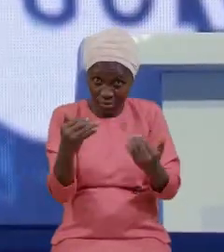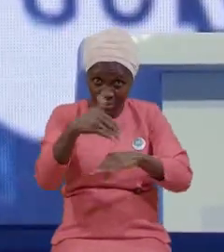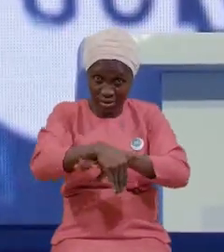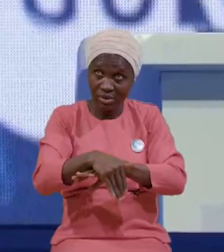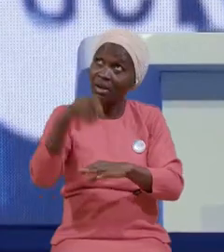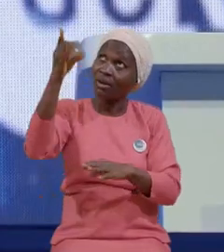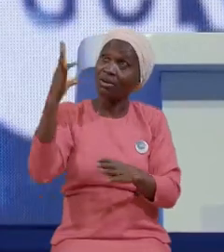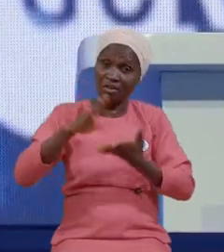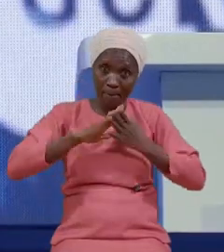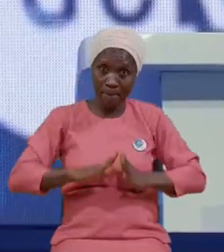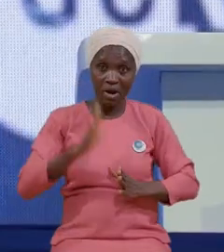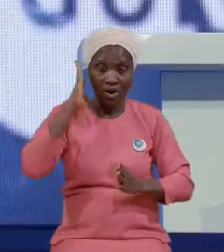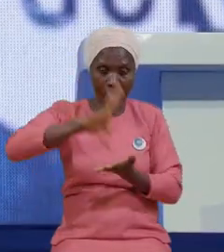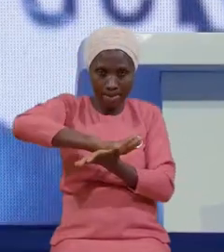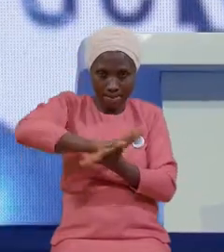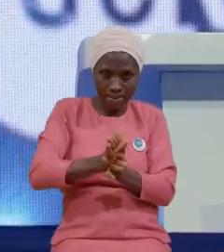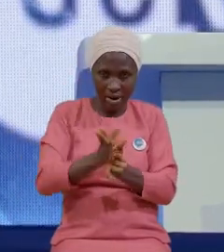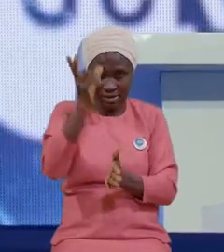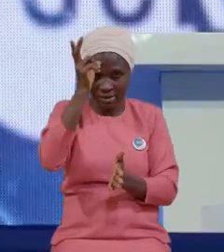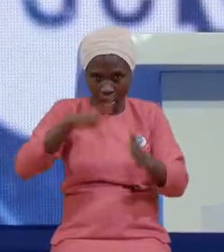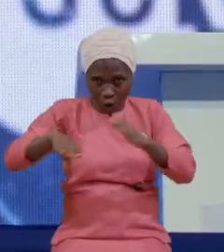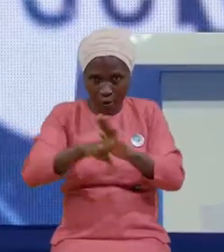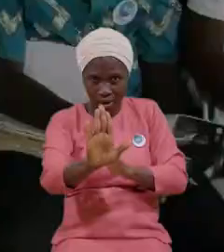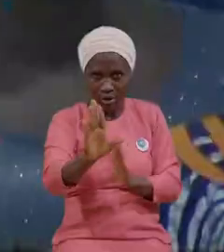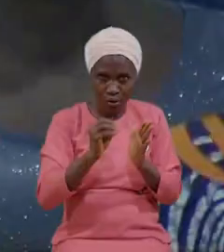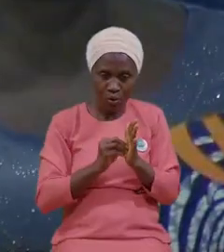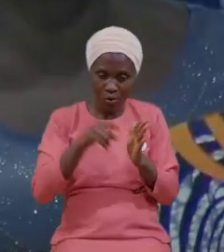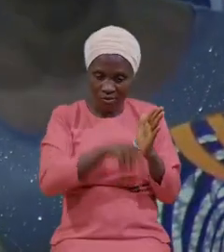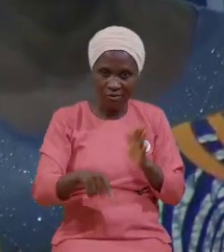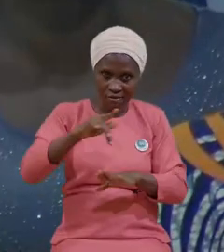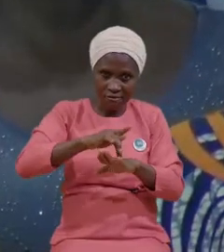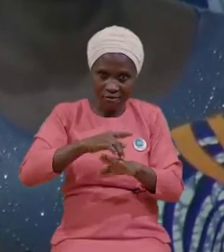of peace shall bruise Satan under your feet shortly.